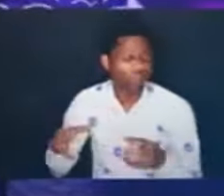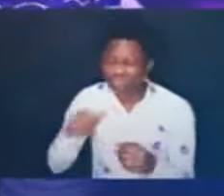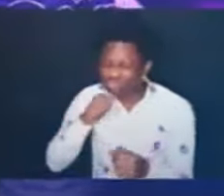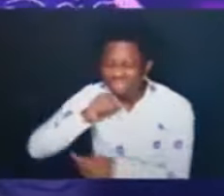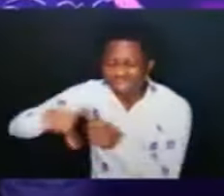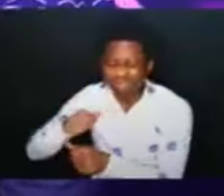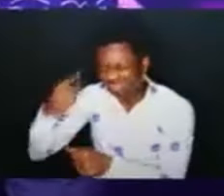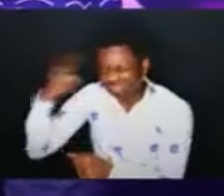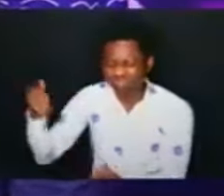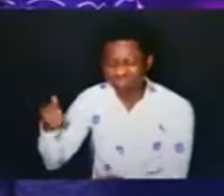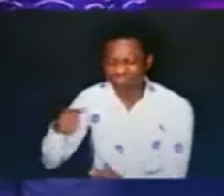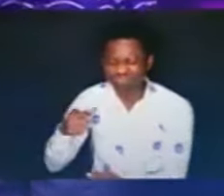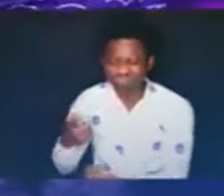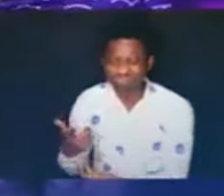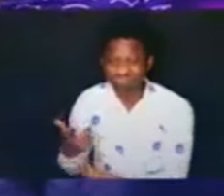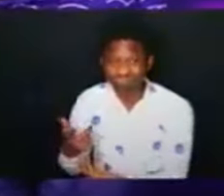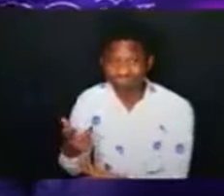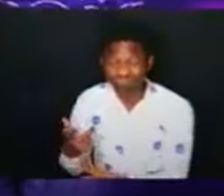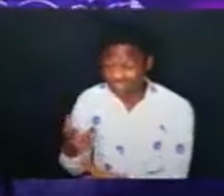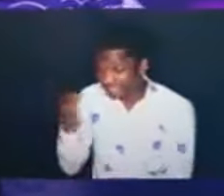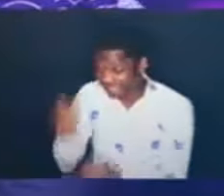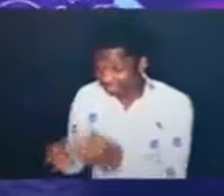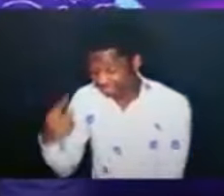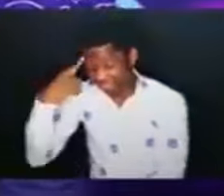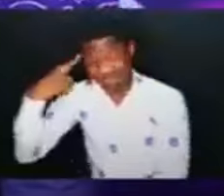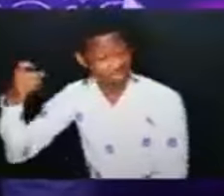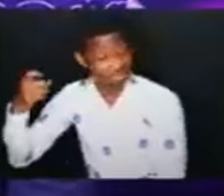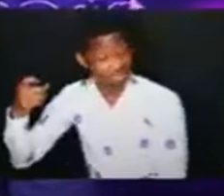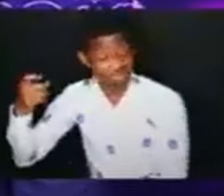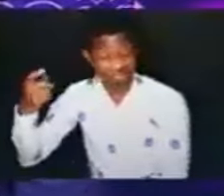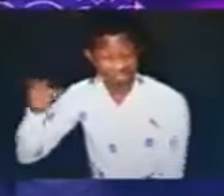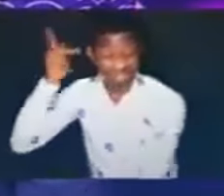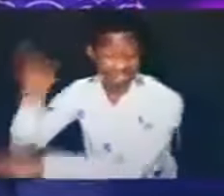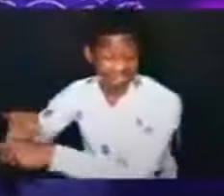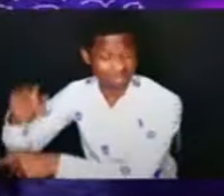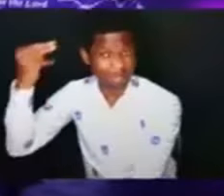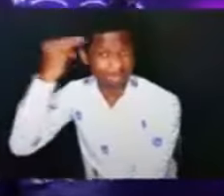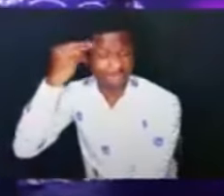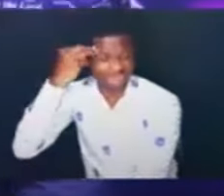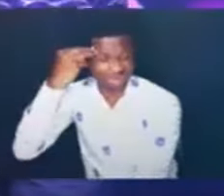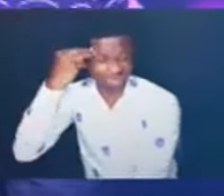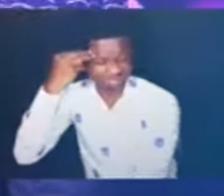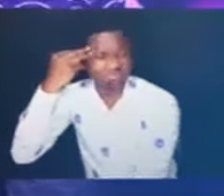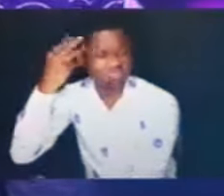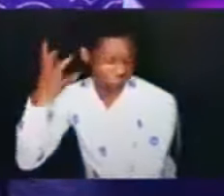If the dream was in his mind, that would have been okay.